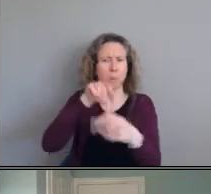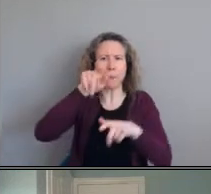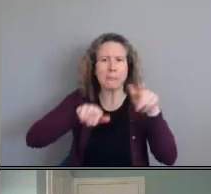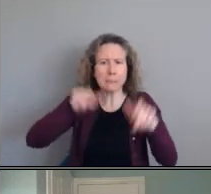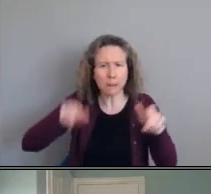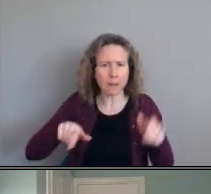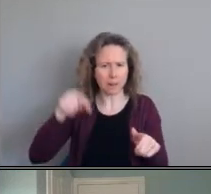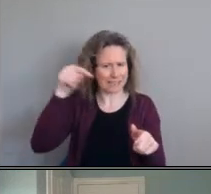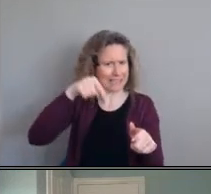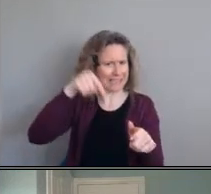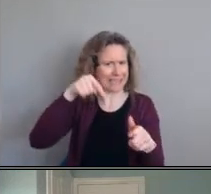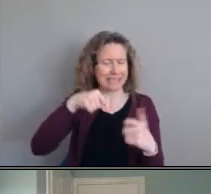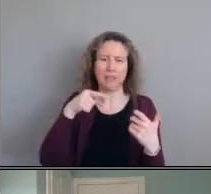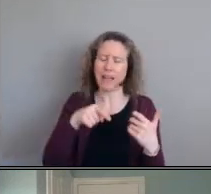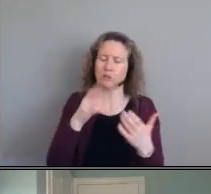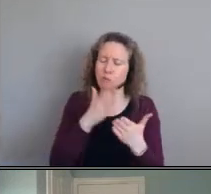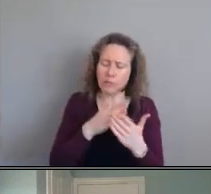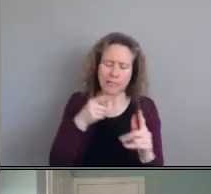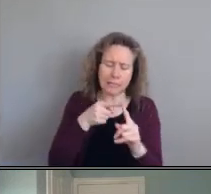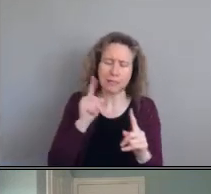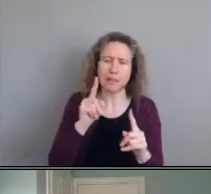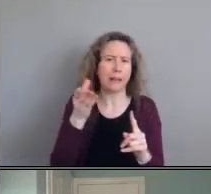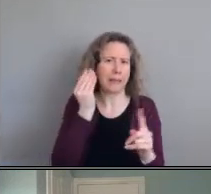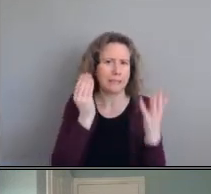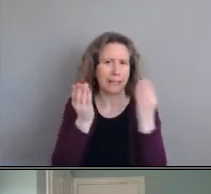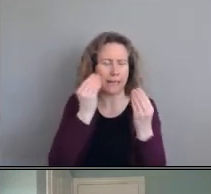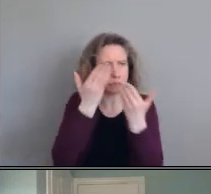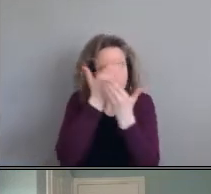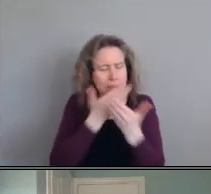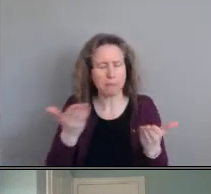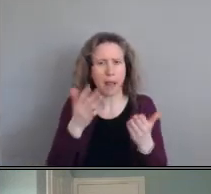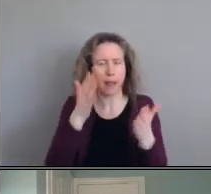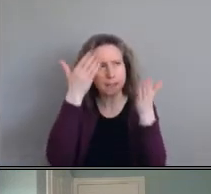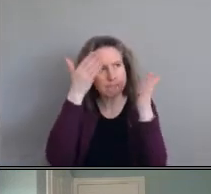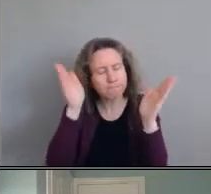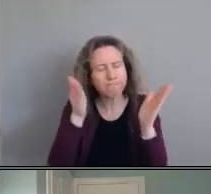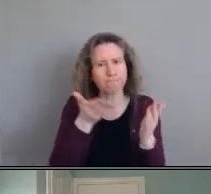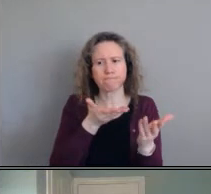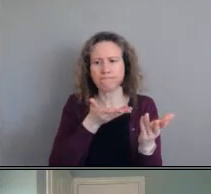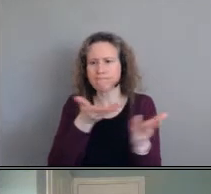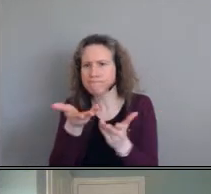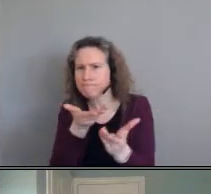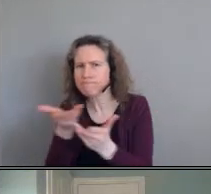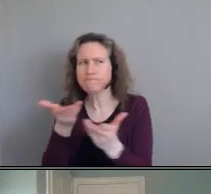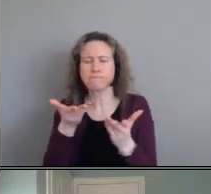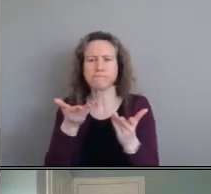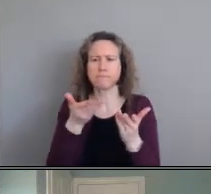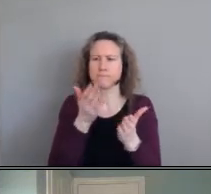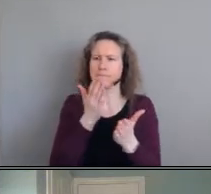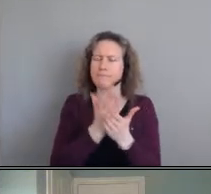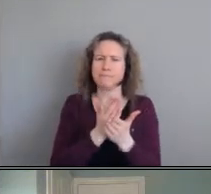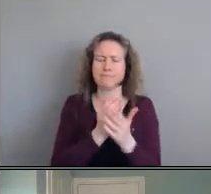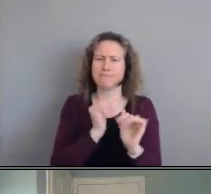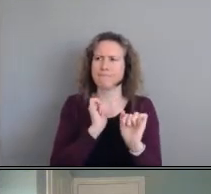about listening, about respect, about really kind